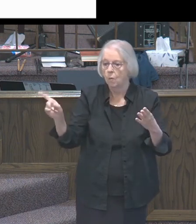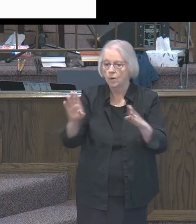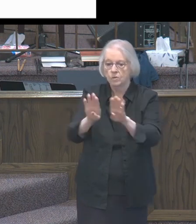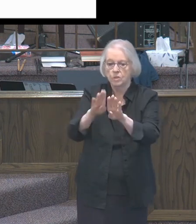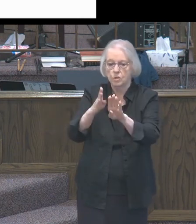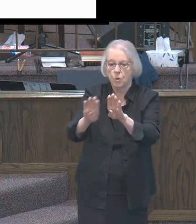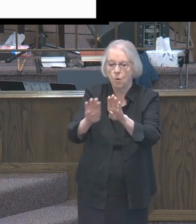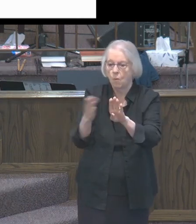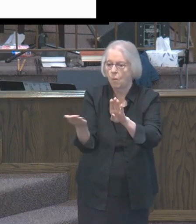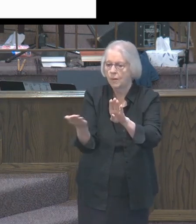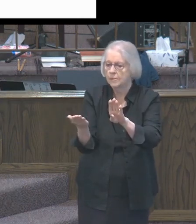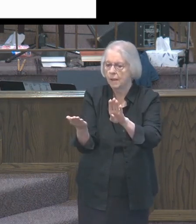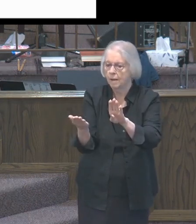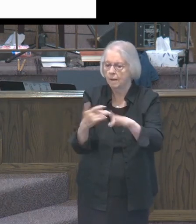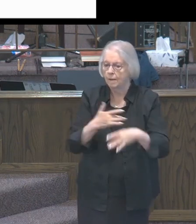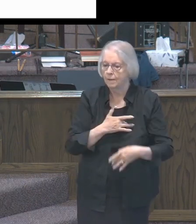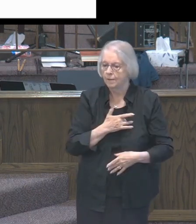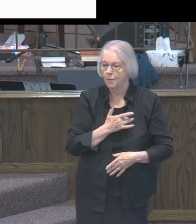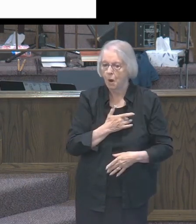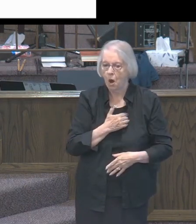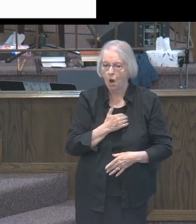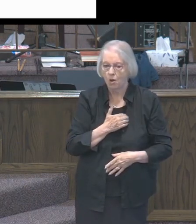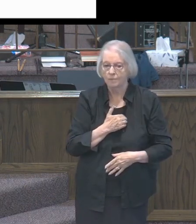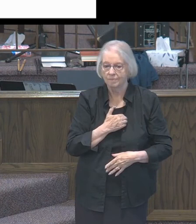But sin is only crouching.